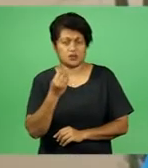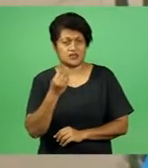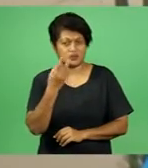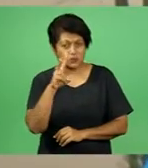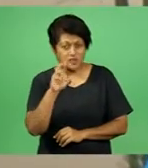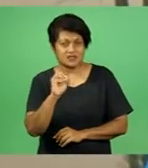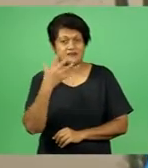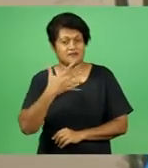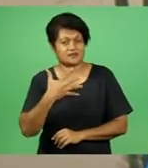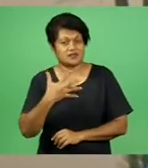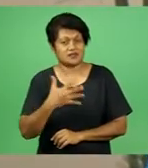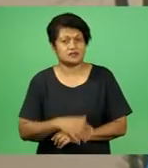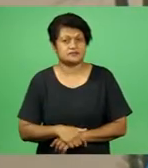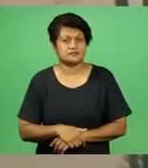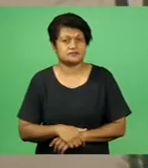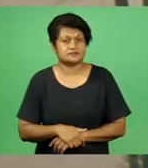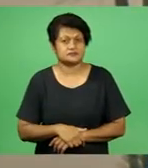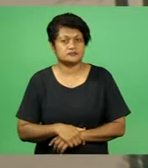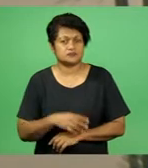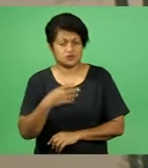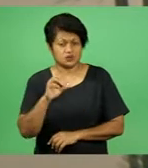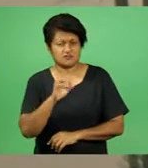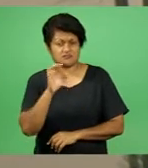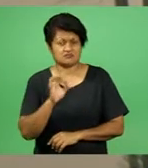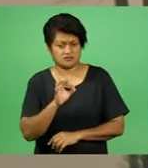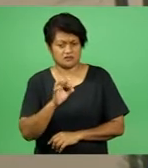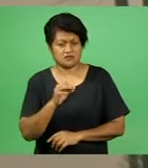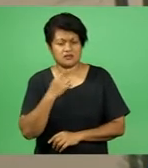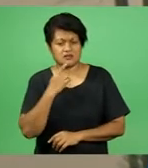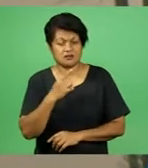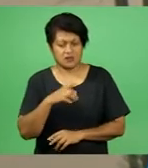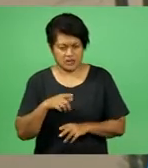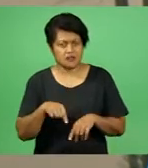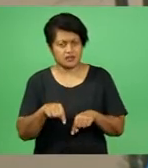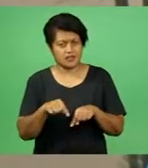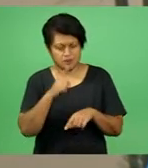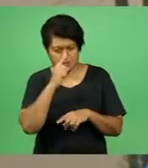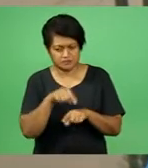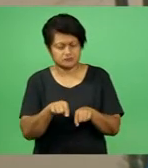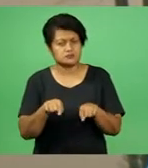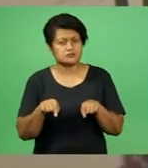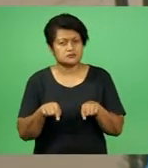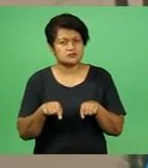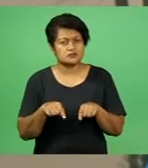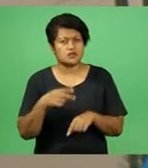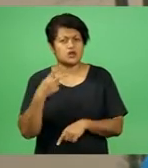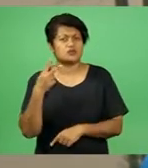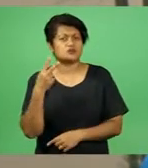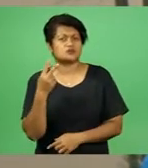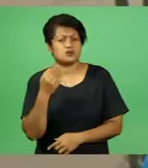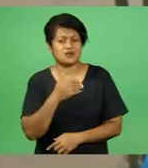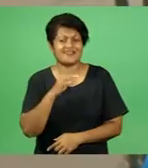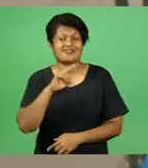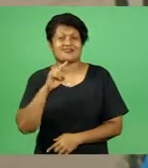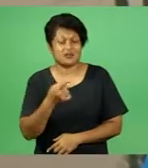Immigrants are about 25% the size of Fiji's resident population, with over